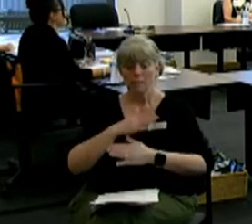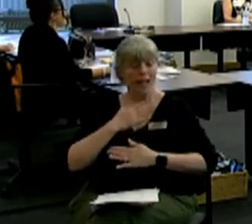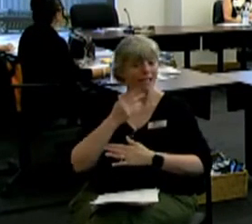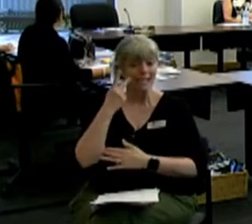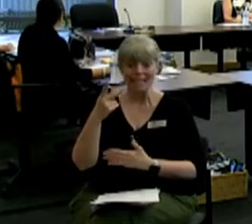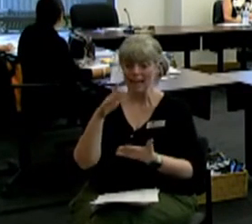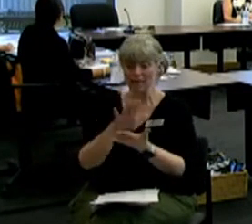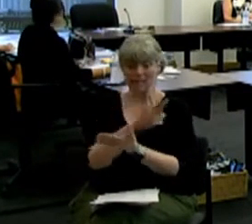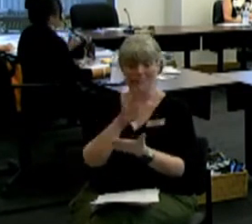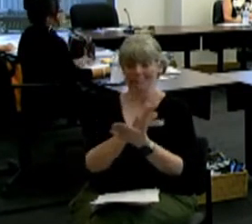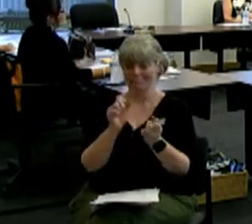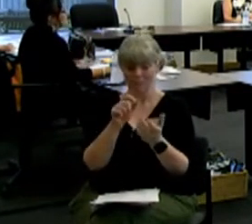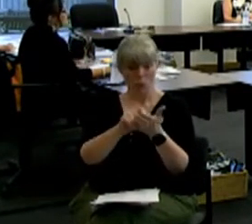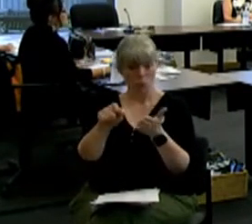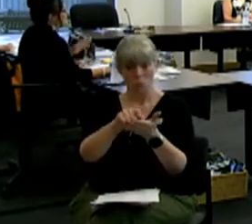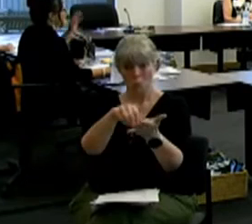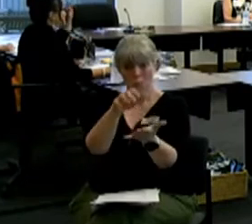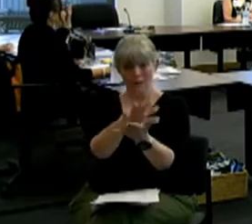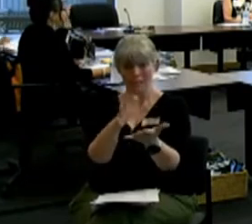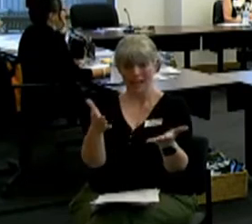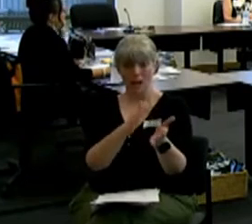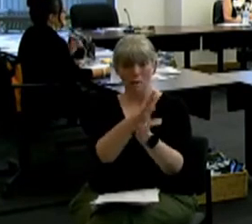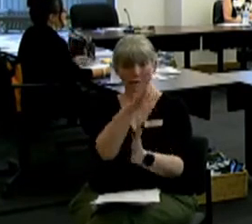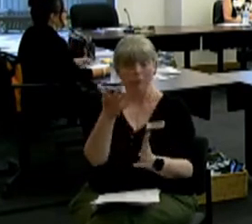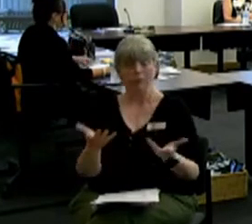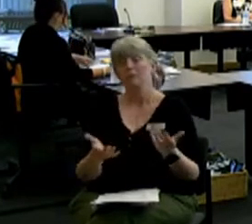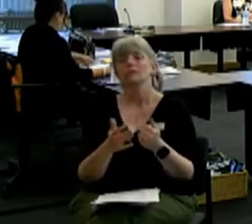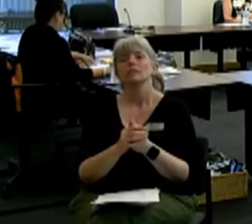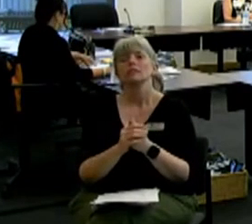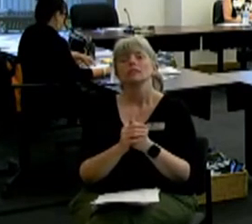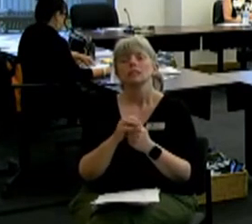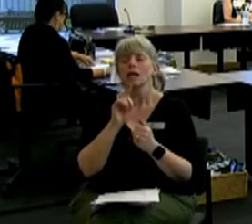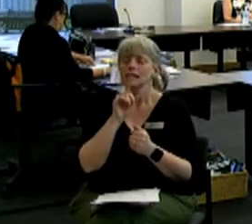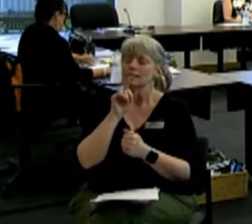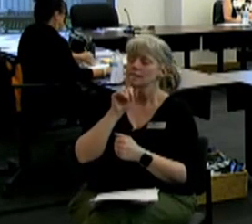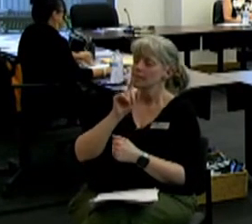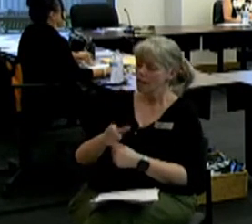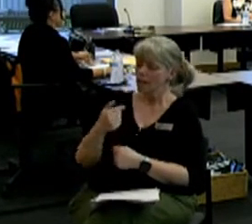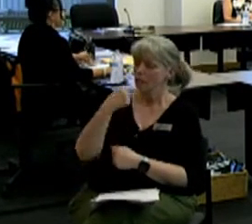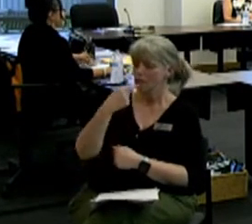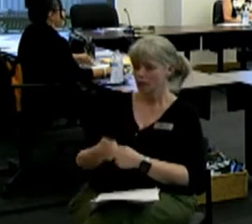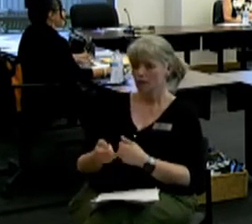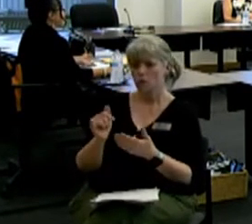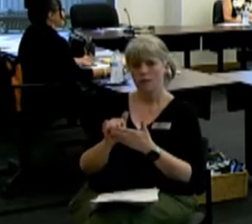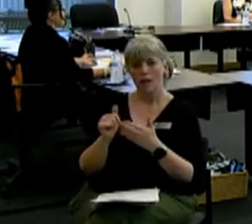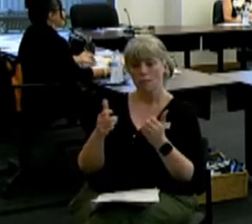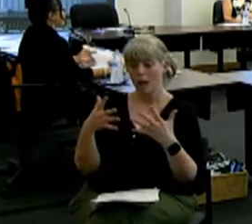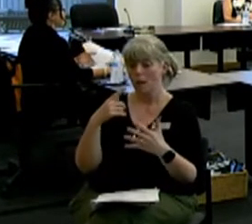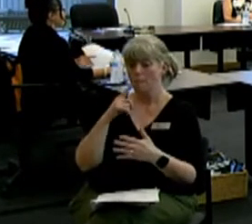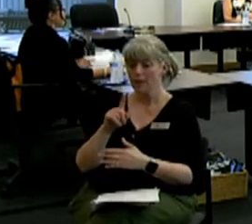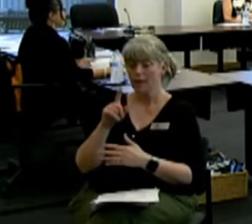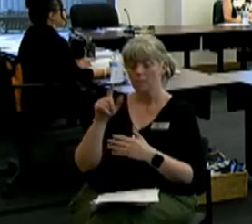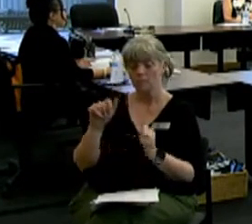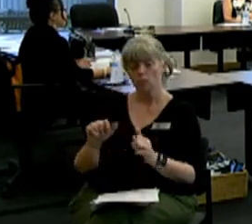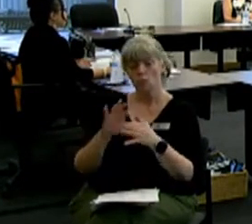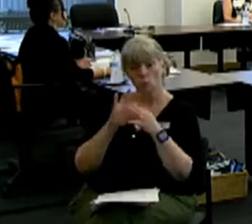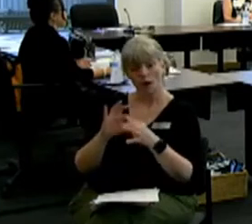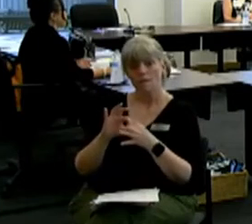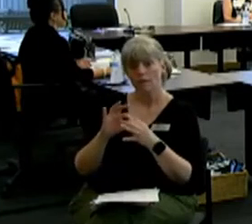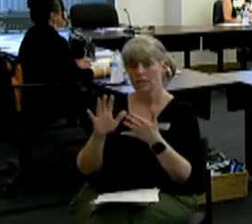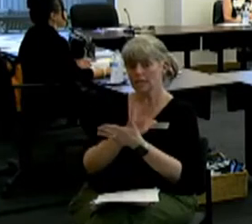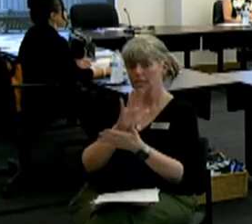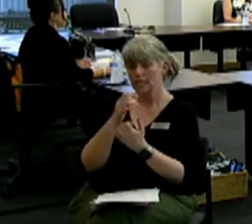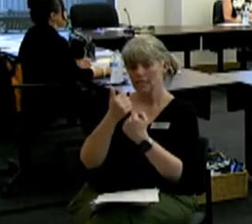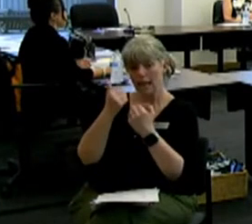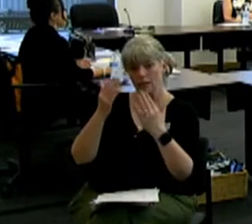to see it written down now this time. Yeah, definitely. And I will tell you, without being able to reference the sheet